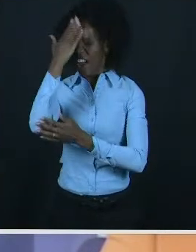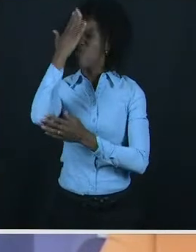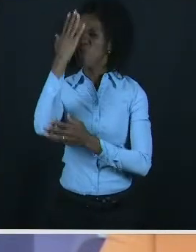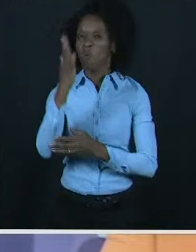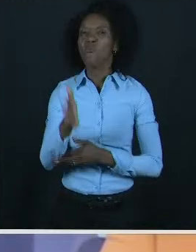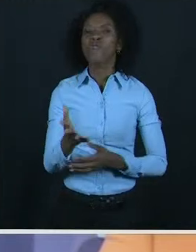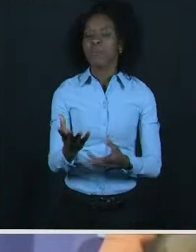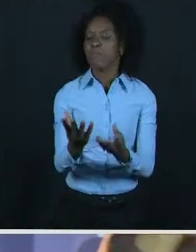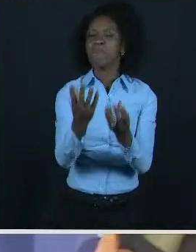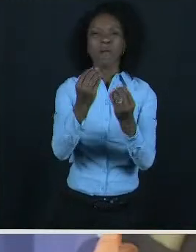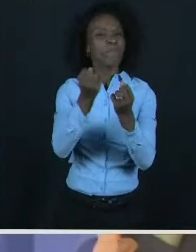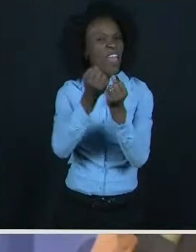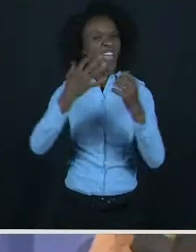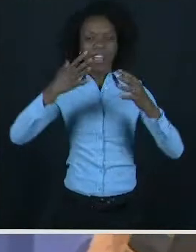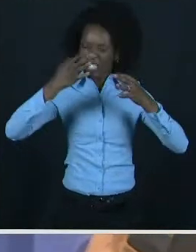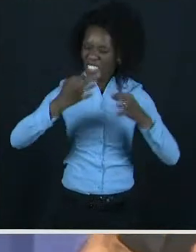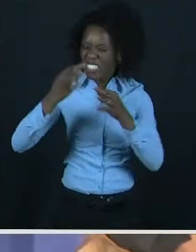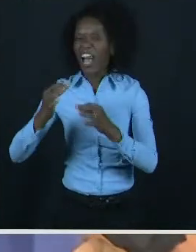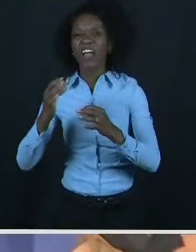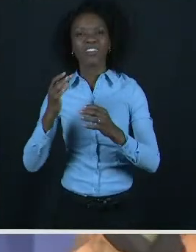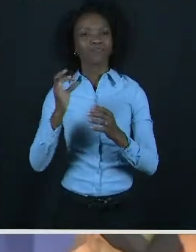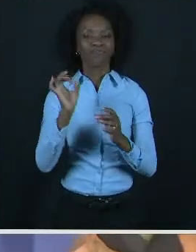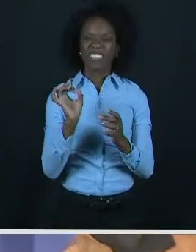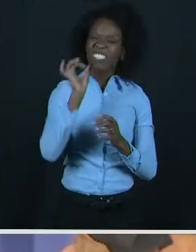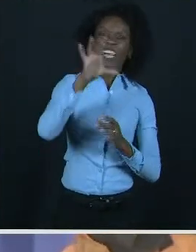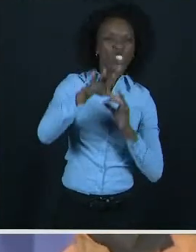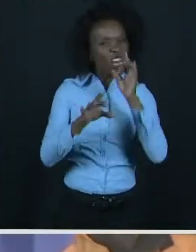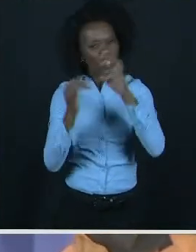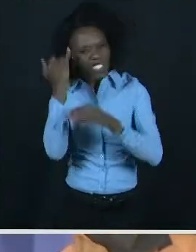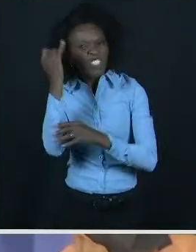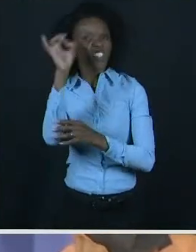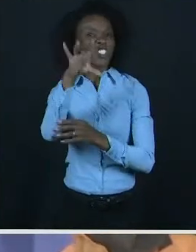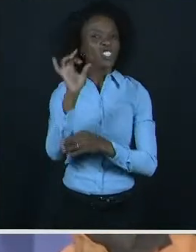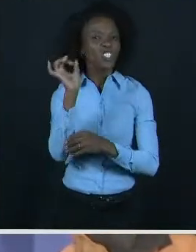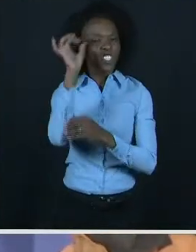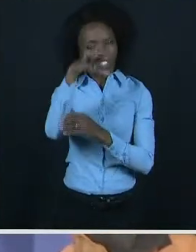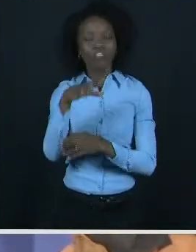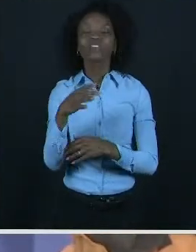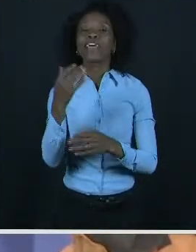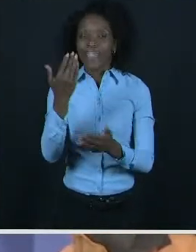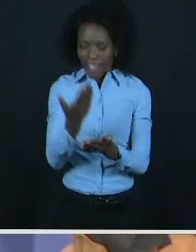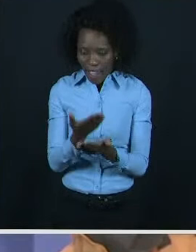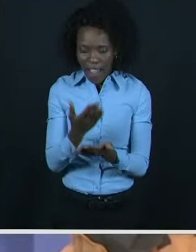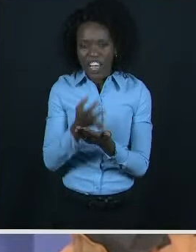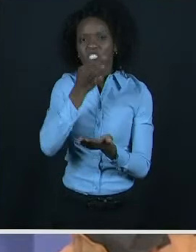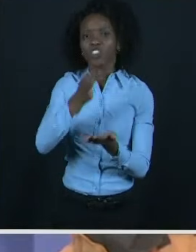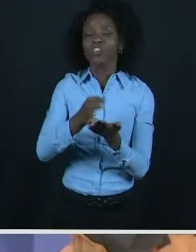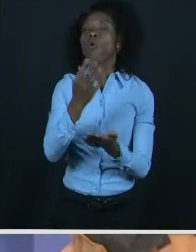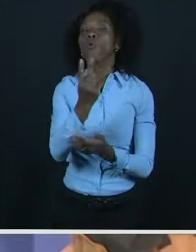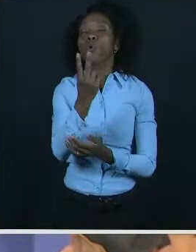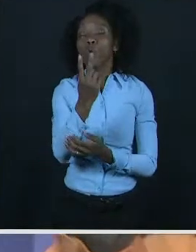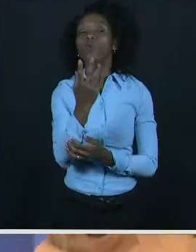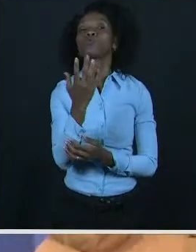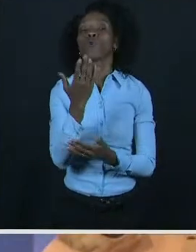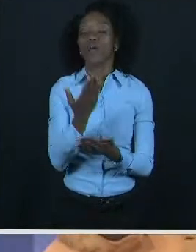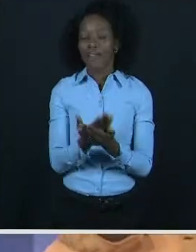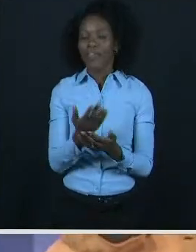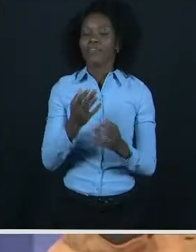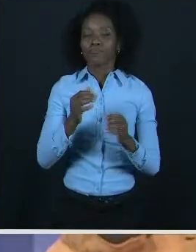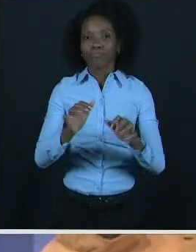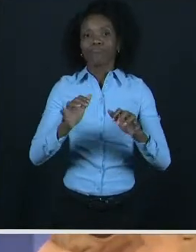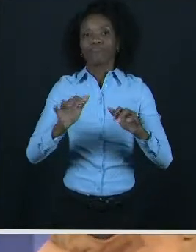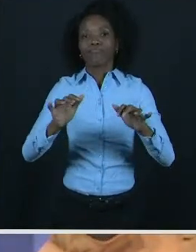of decisions and suggestions so that we continue spreading this message. And certainly